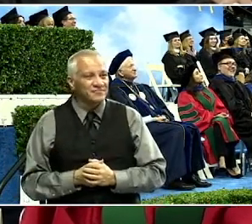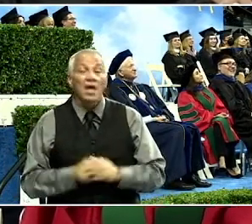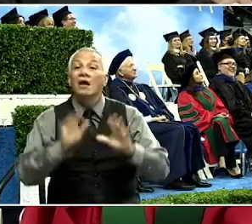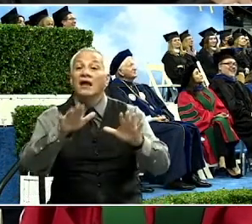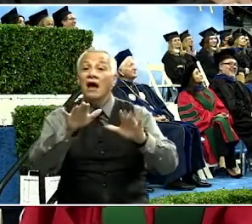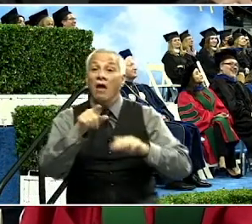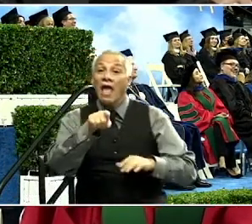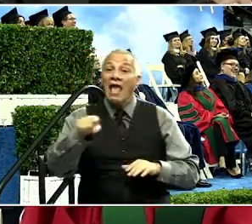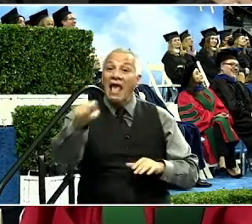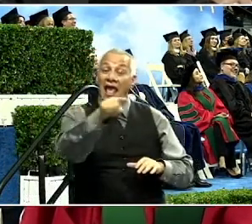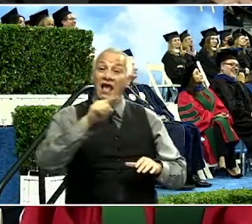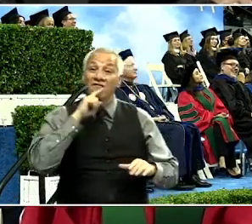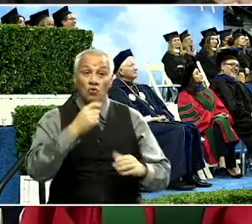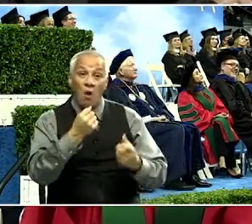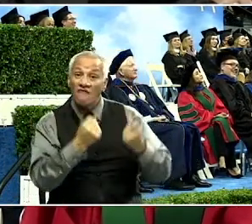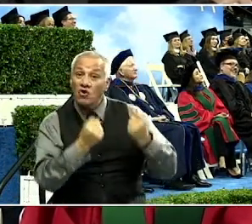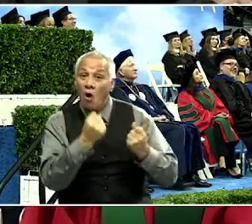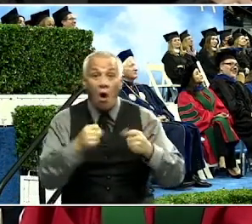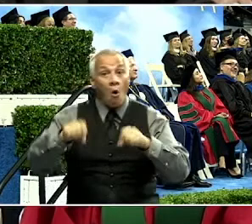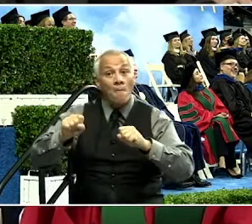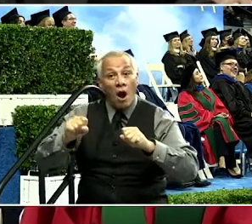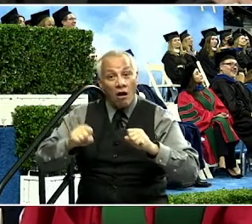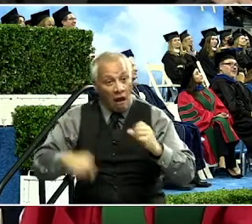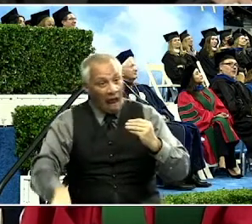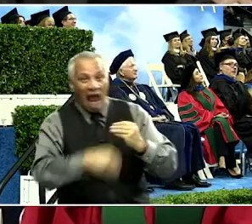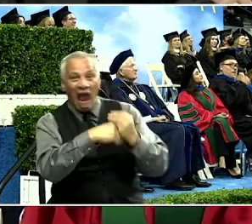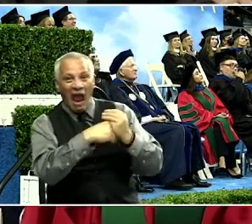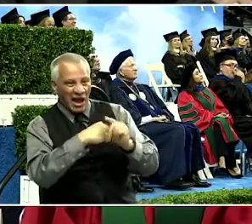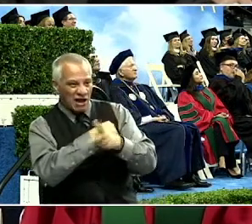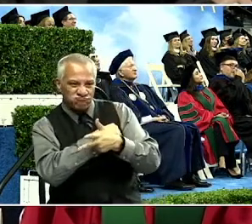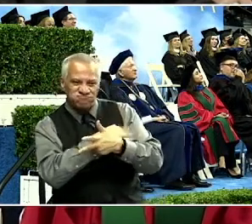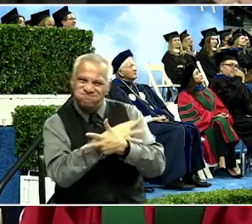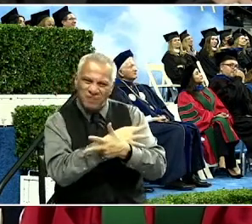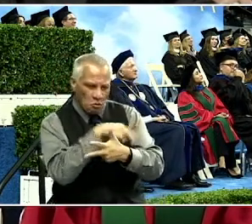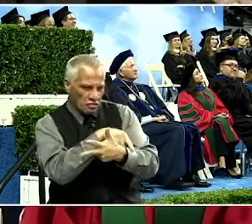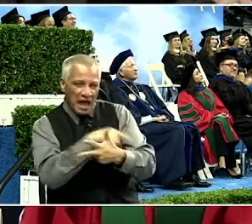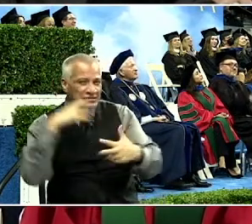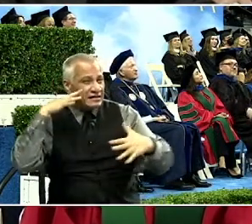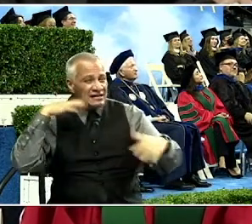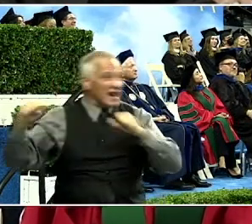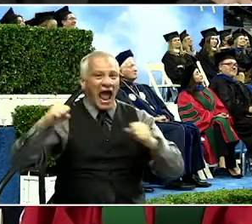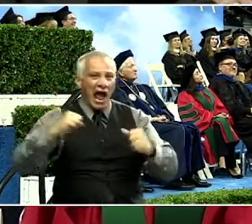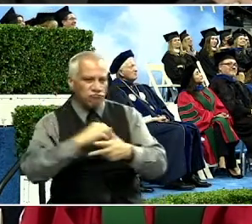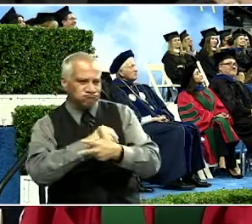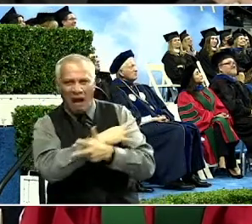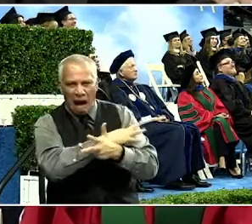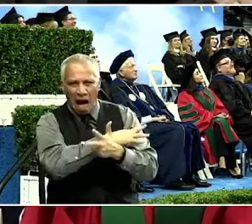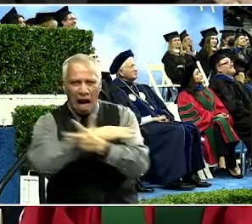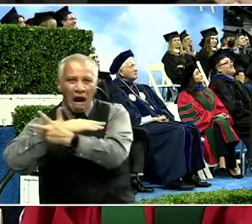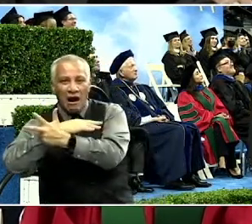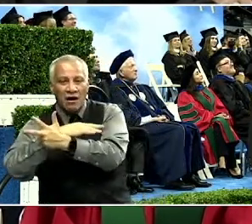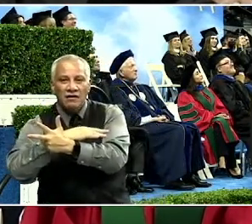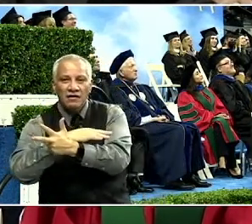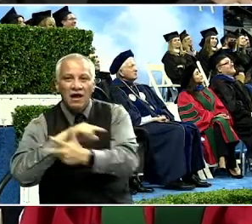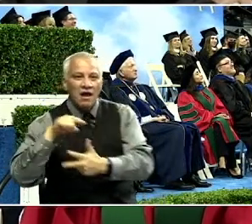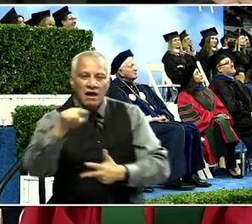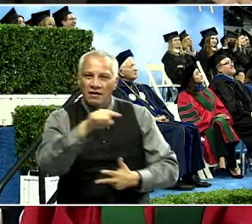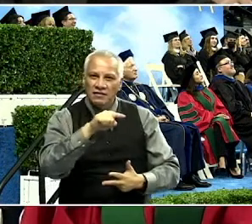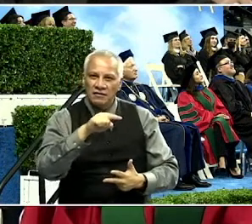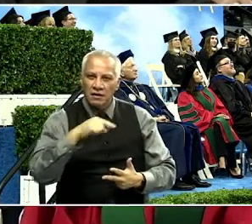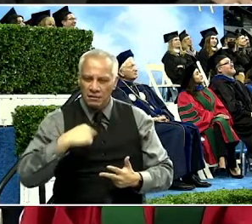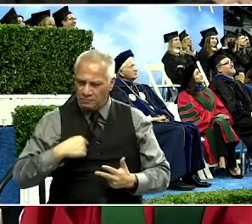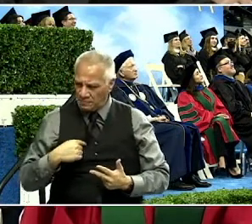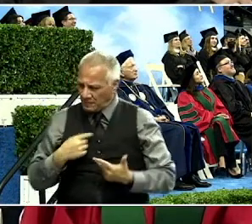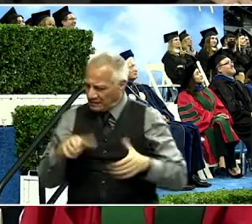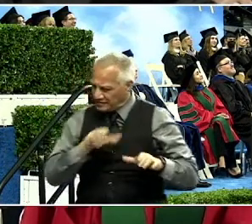Now, if you've retrofitted your car or motorcycle with one of those super loud exhaust pipes, again, ask yourself,